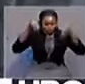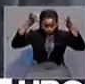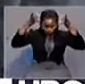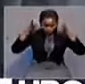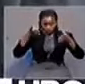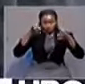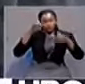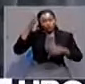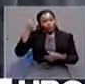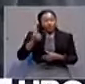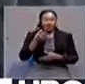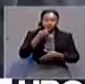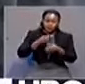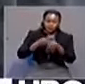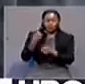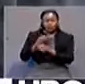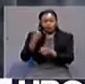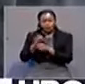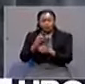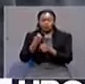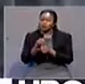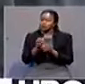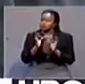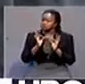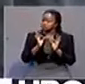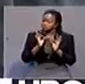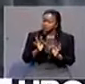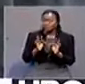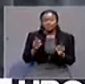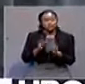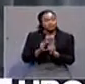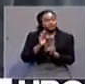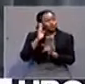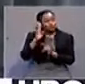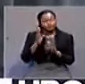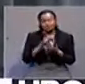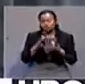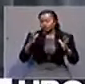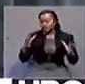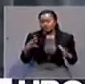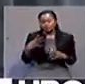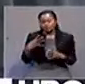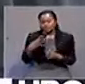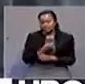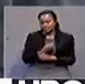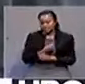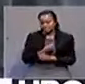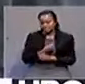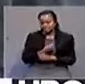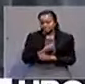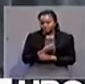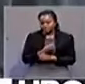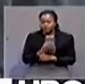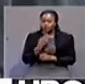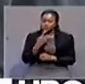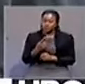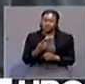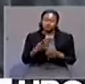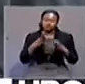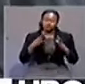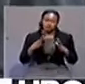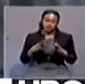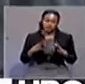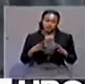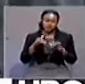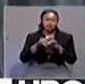For his great deeds, he will be greatly missed. We said he should rest in